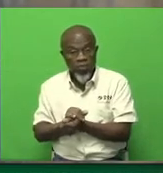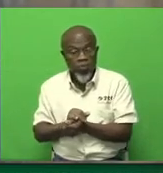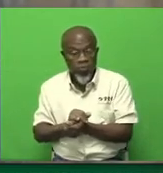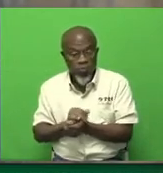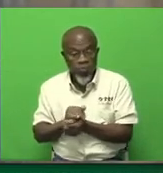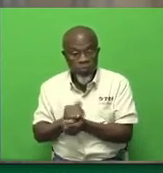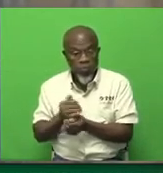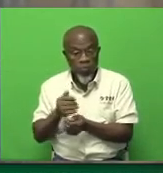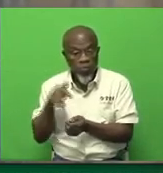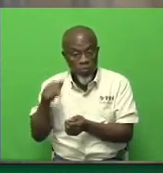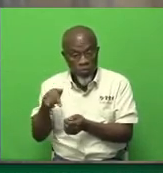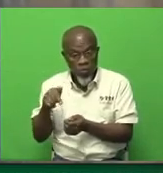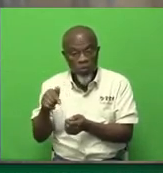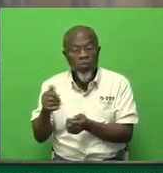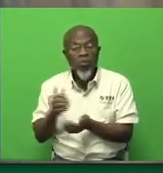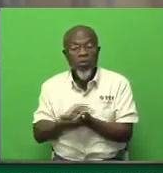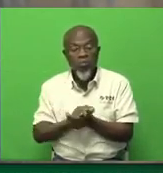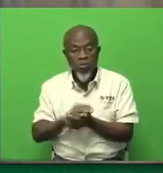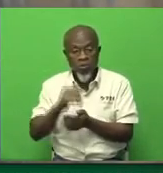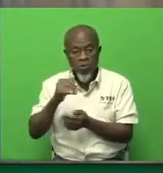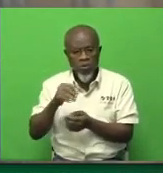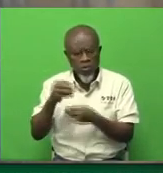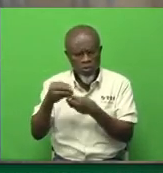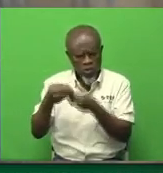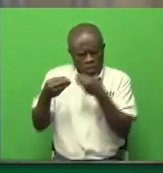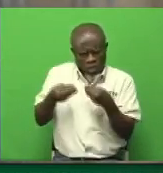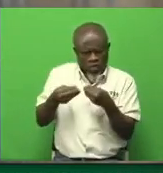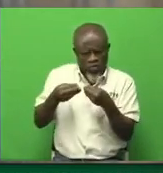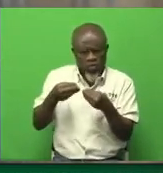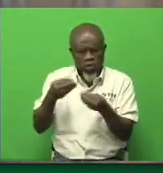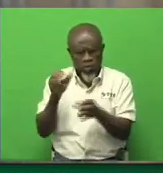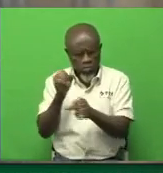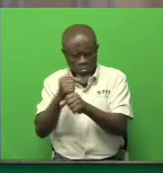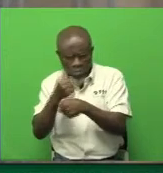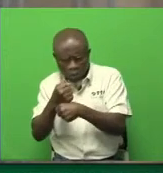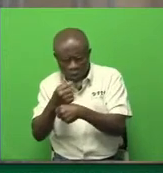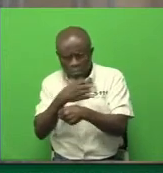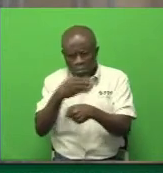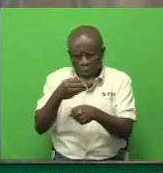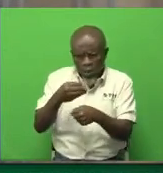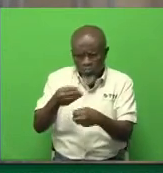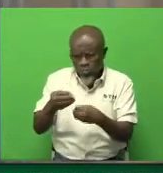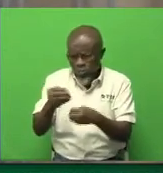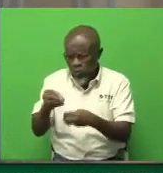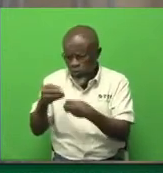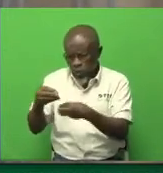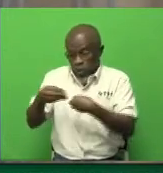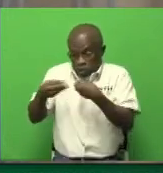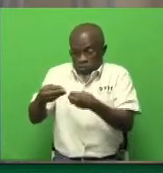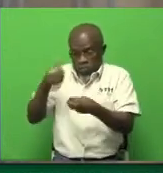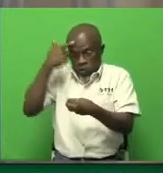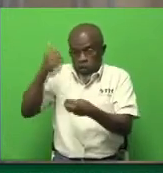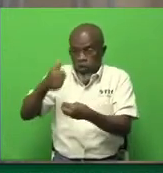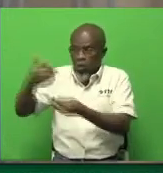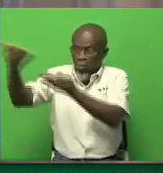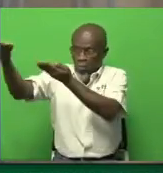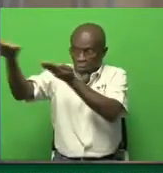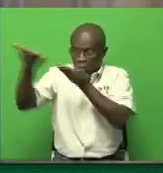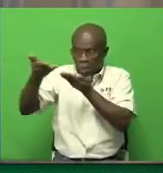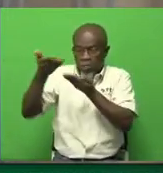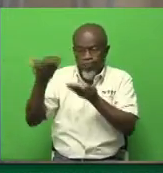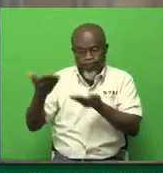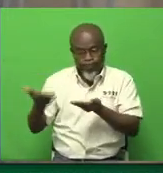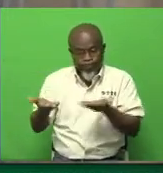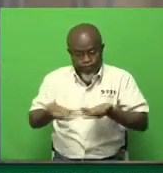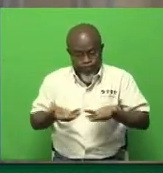hand you're receiving because you're importing now when the exit Bank was set up and I checked it on the website just last night when the exim bank was set up